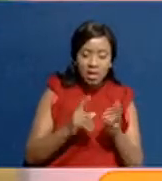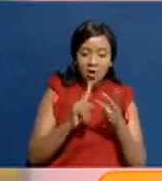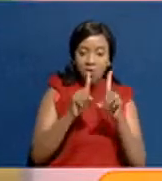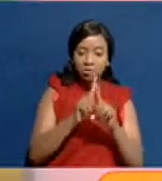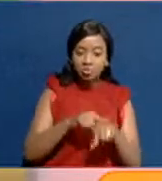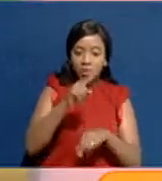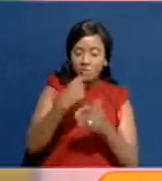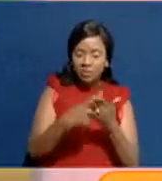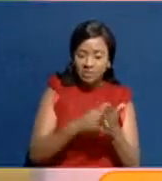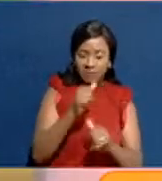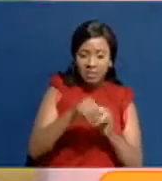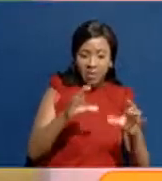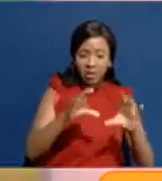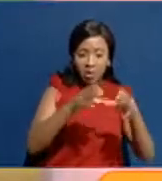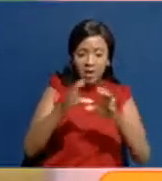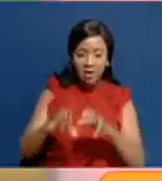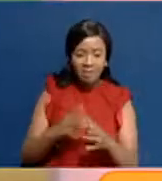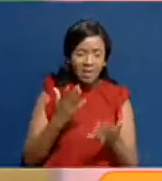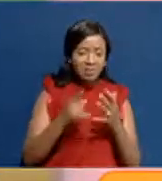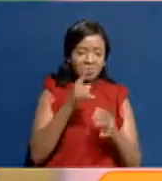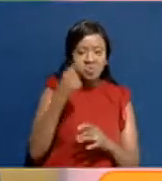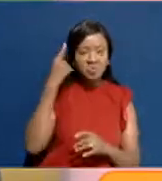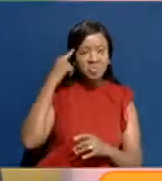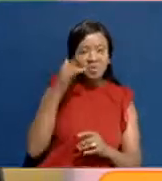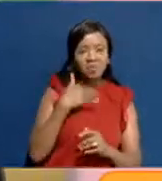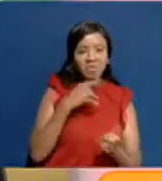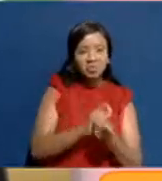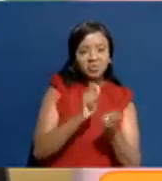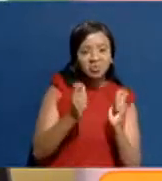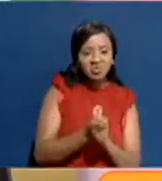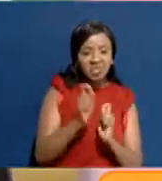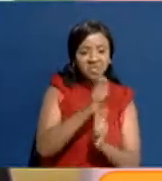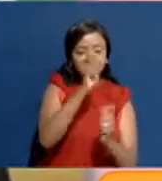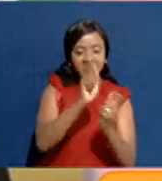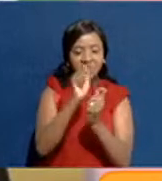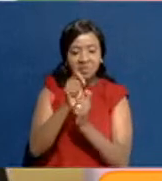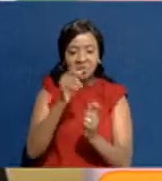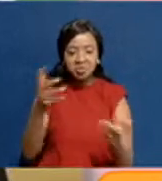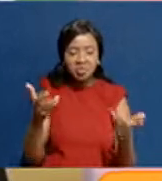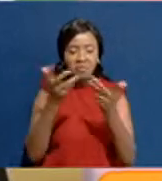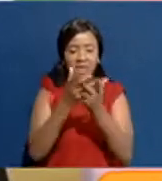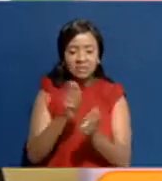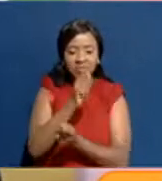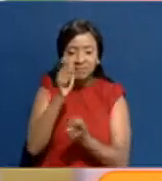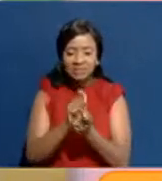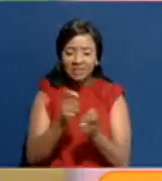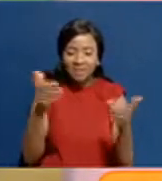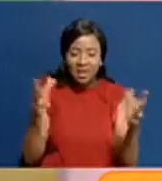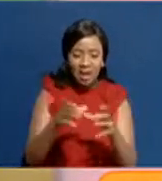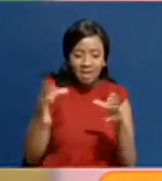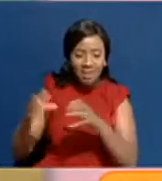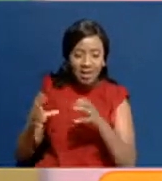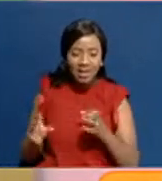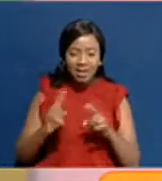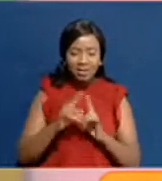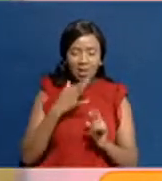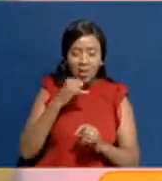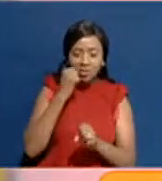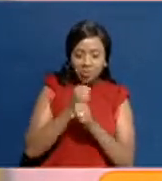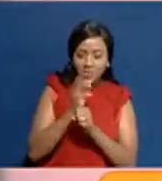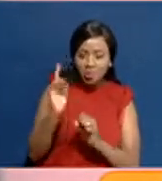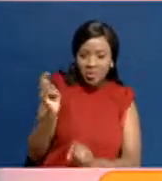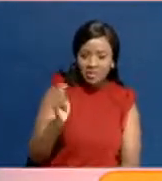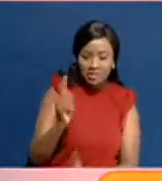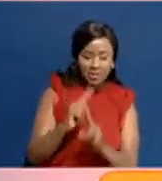companies, some would say that maybe they were trying to change these specifications to suit particular companies that maybe they had wanted to give the tender to. And in this way,